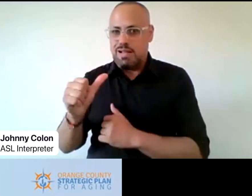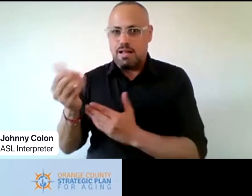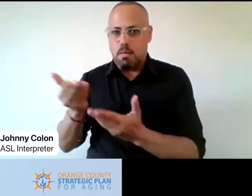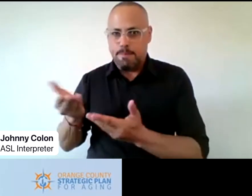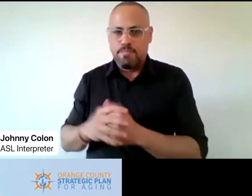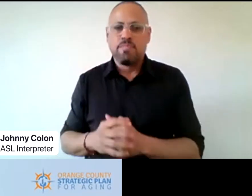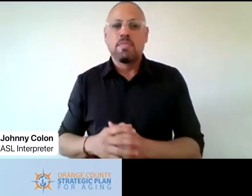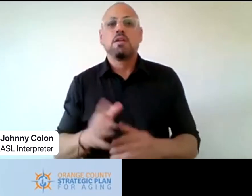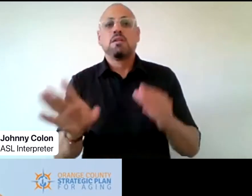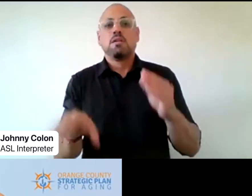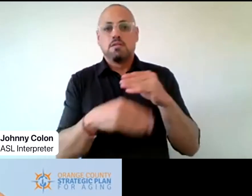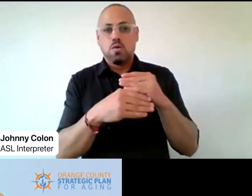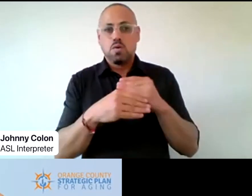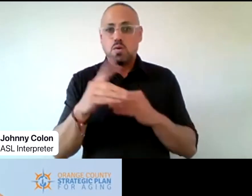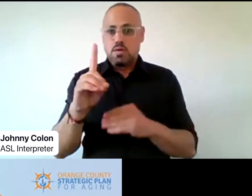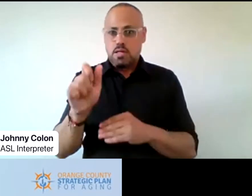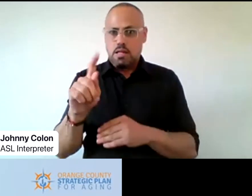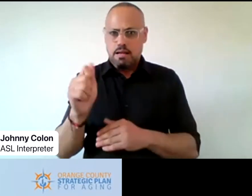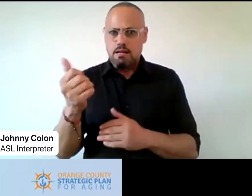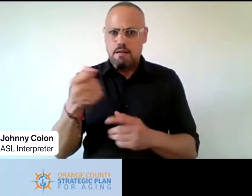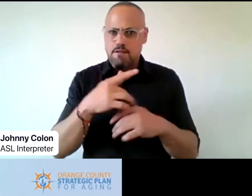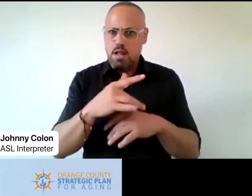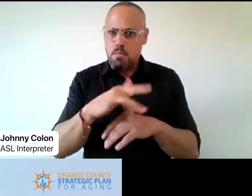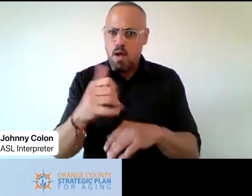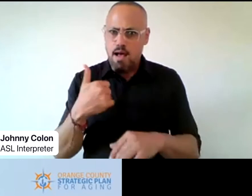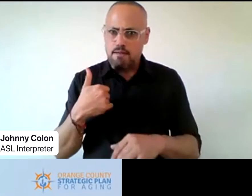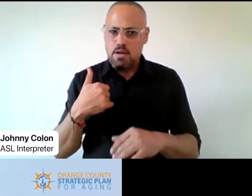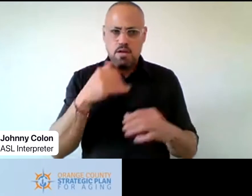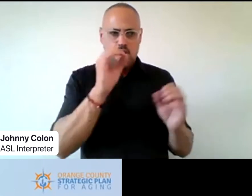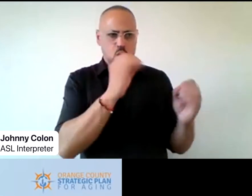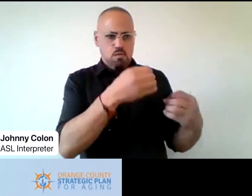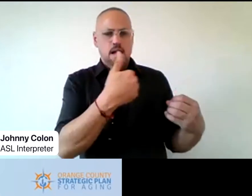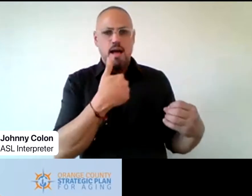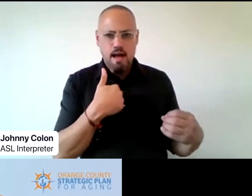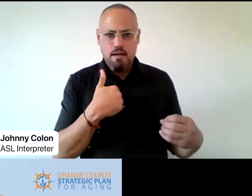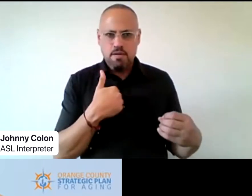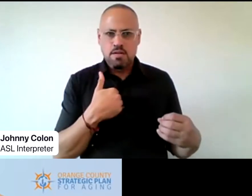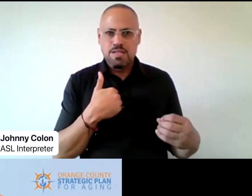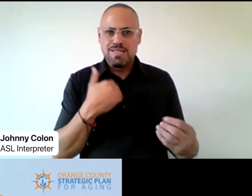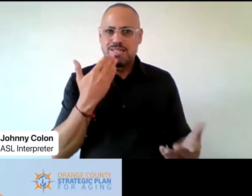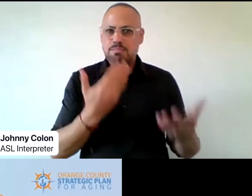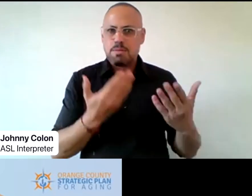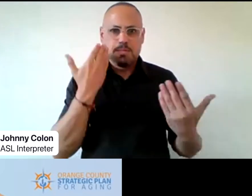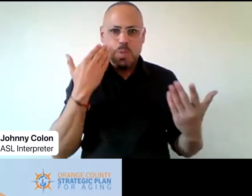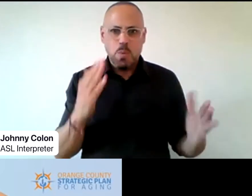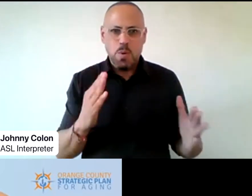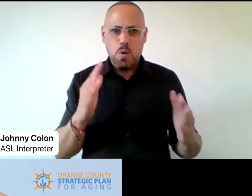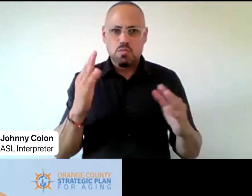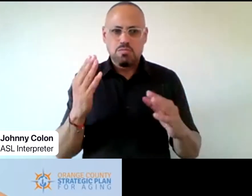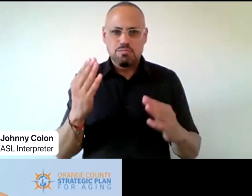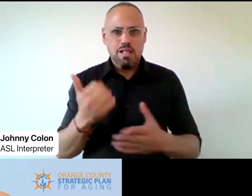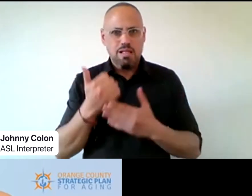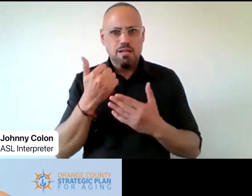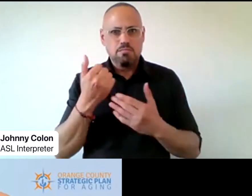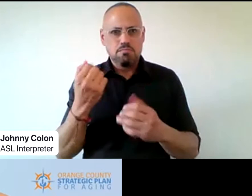Additionally, there is data available that organizations have that they may not know could be useful